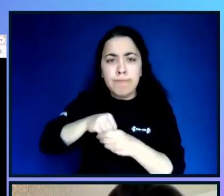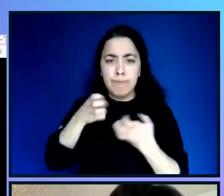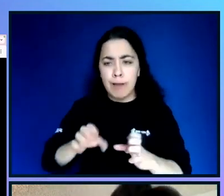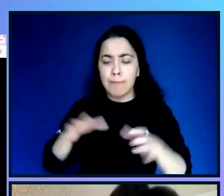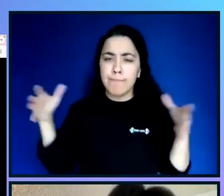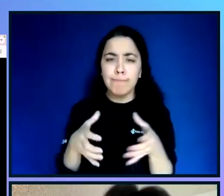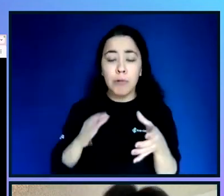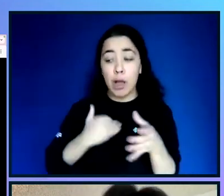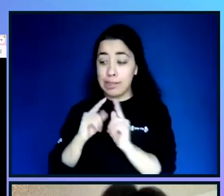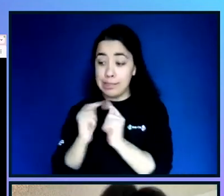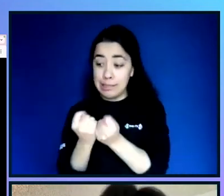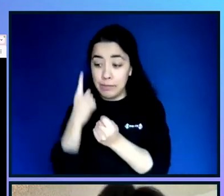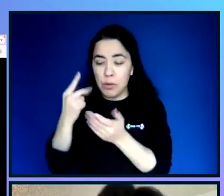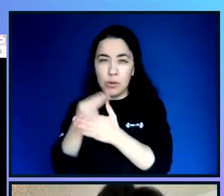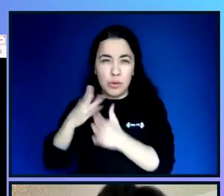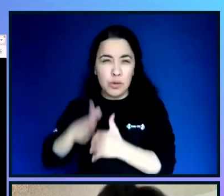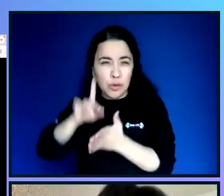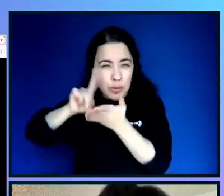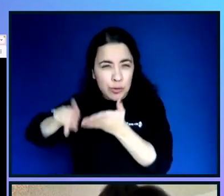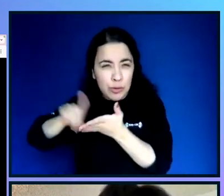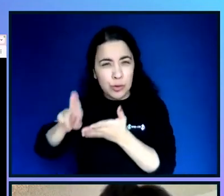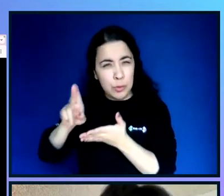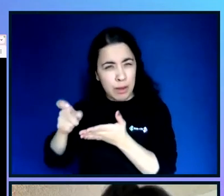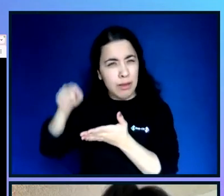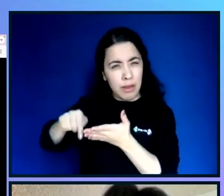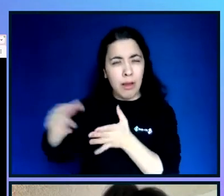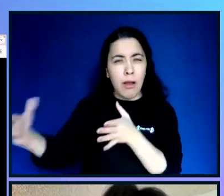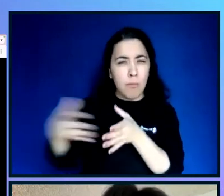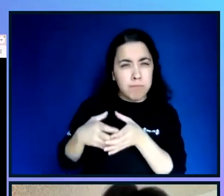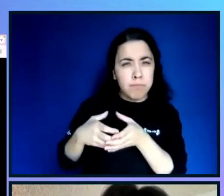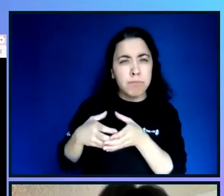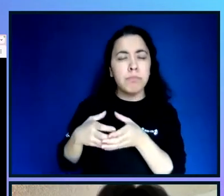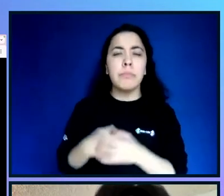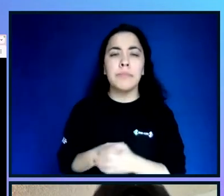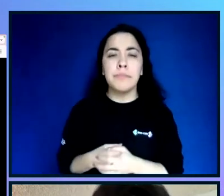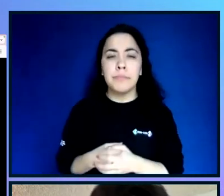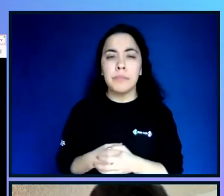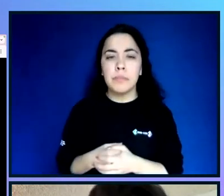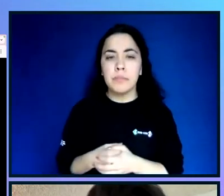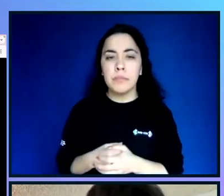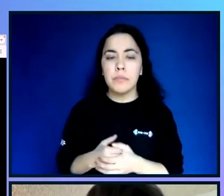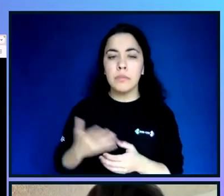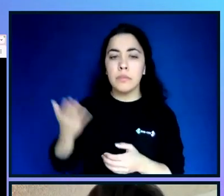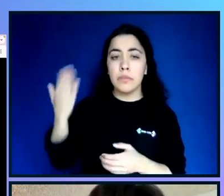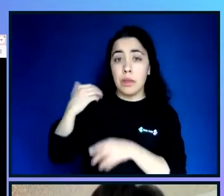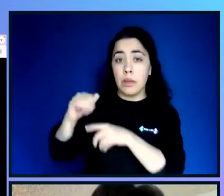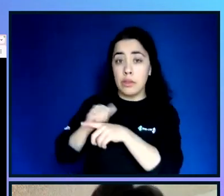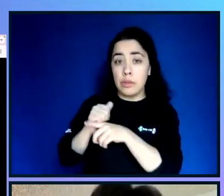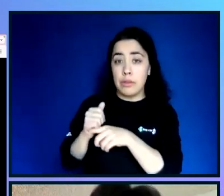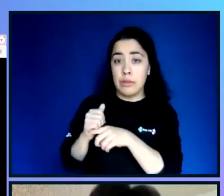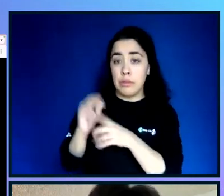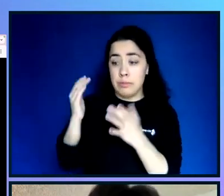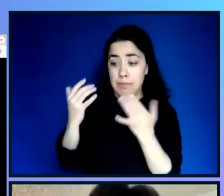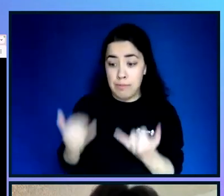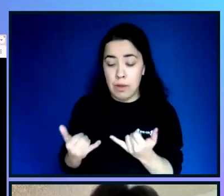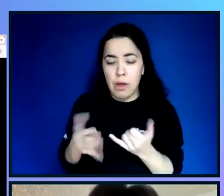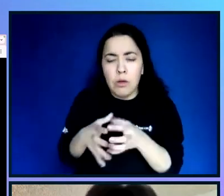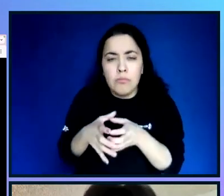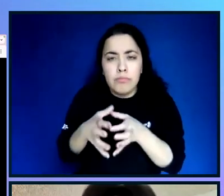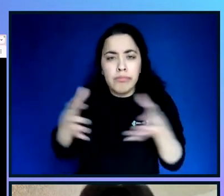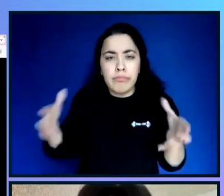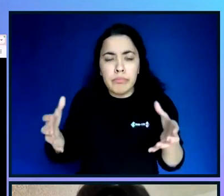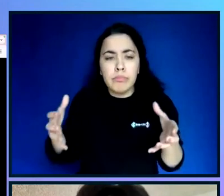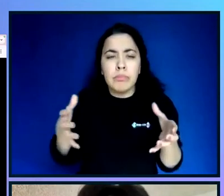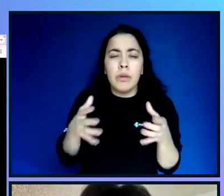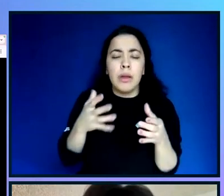And lastly, and we've talked about this already, we're expanding training beyond engineering and design, which is really cool because we